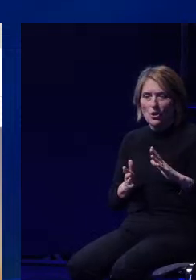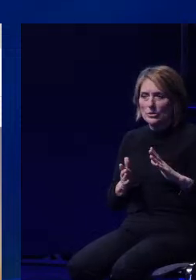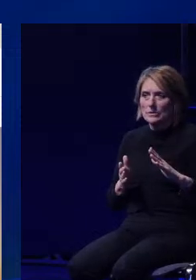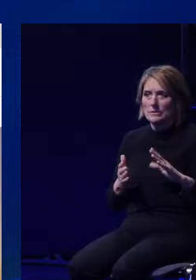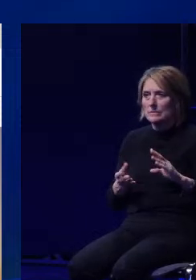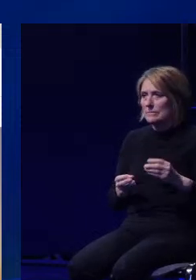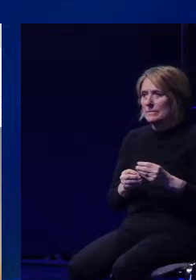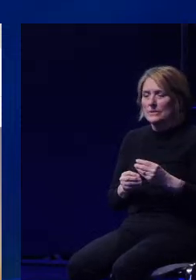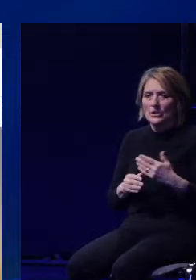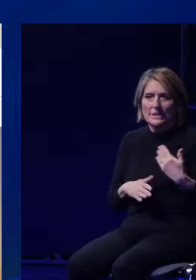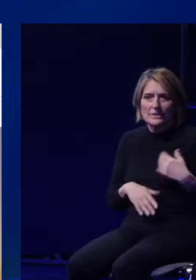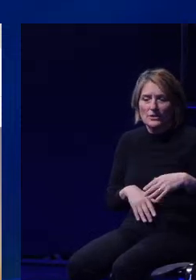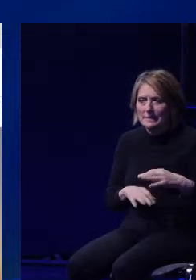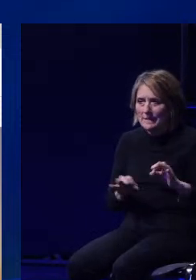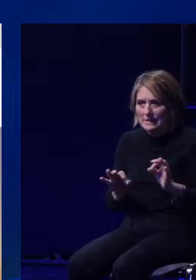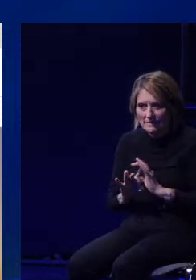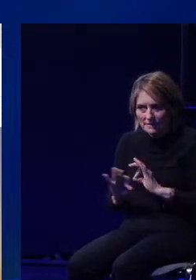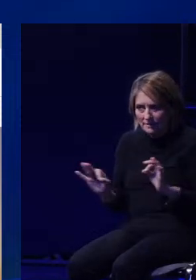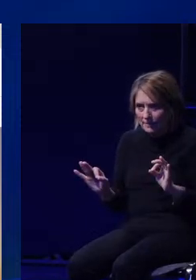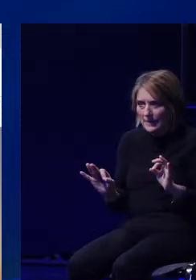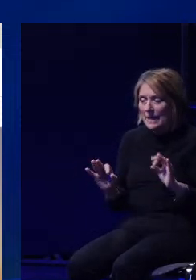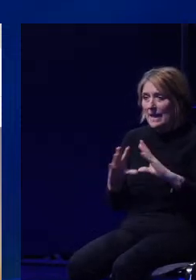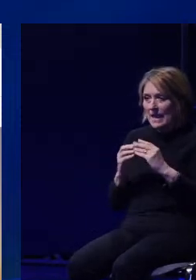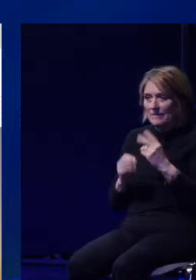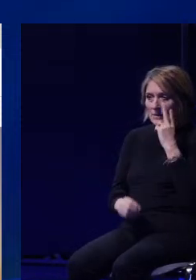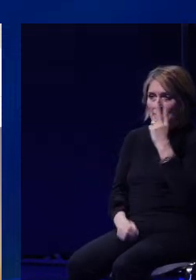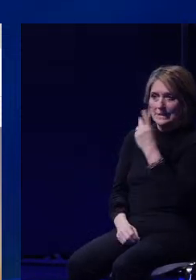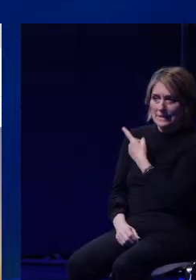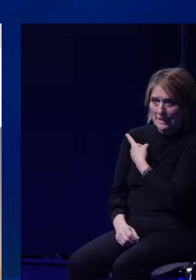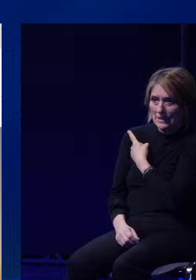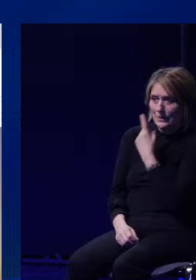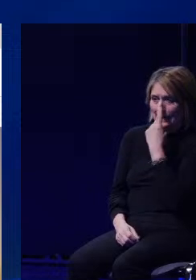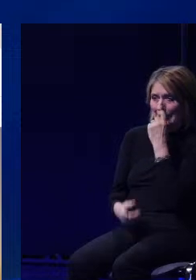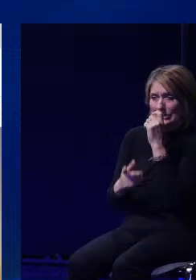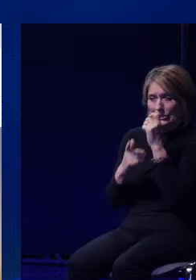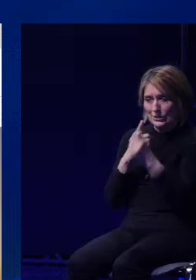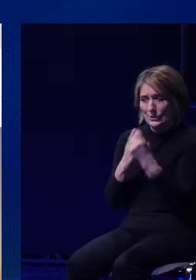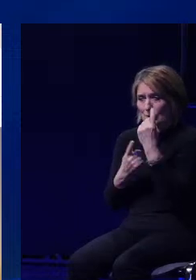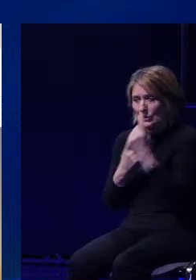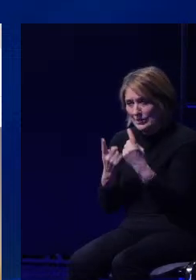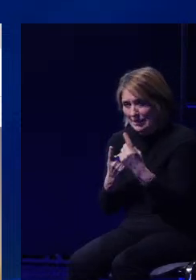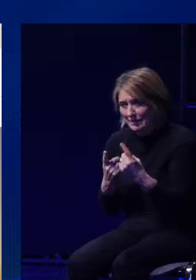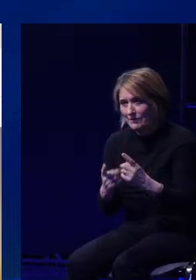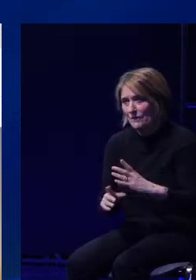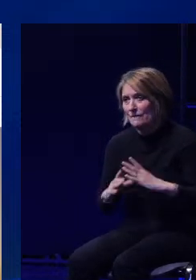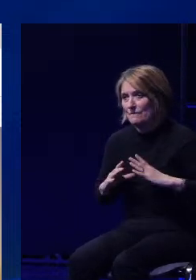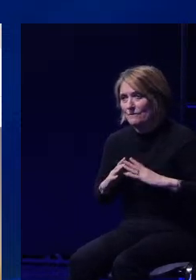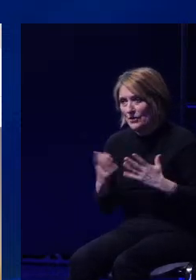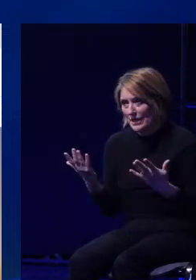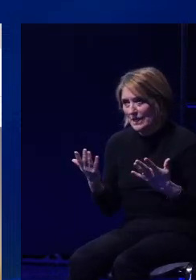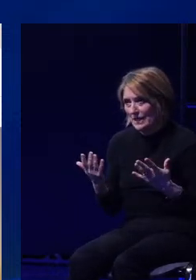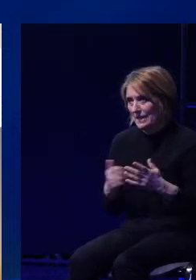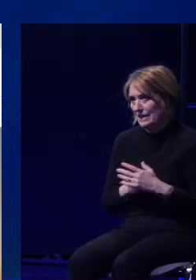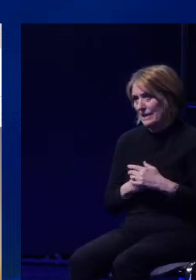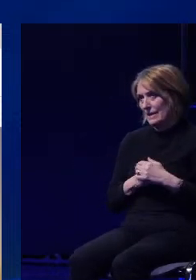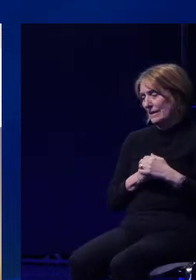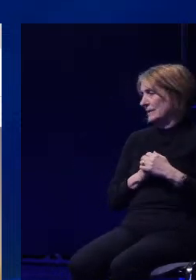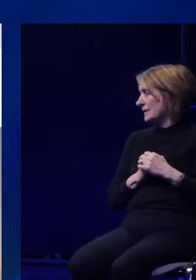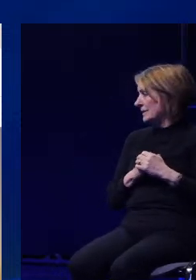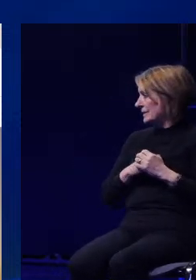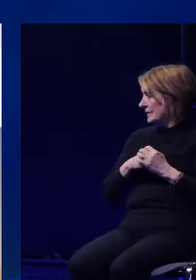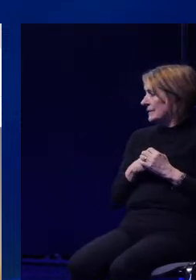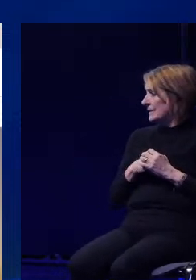in the server. In fact, everything you're about to see right now, you can do for free, no credit card down. Okay? Obviously, at some point, you're going to